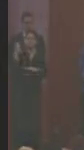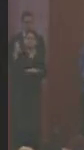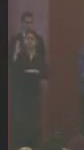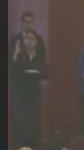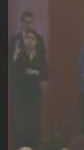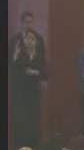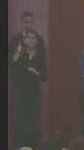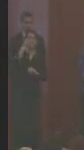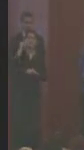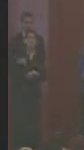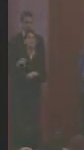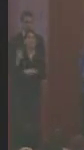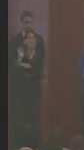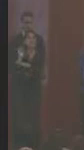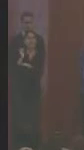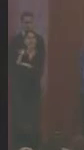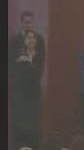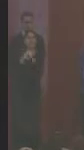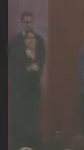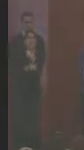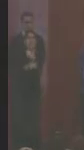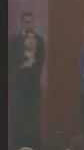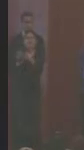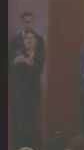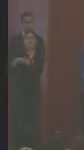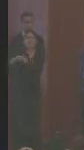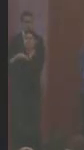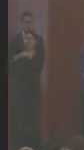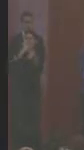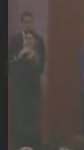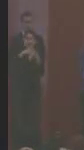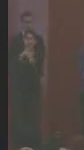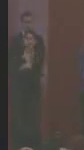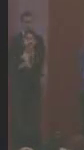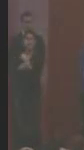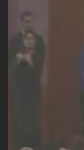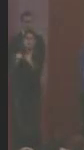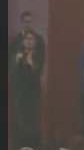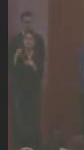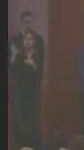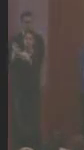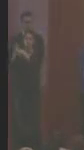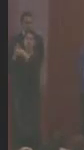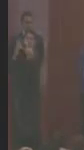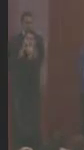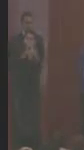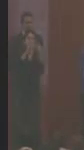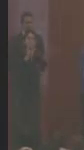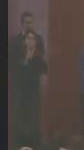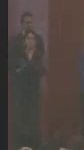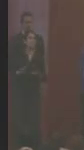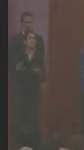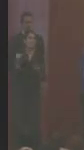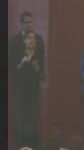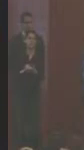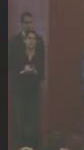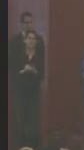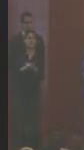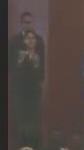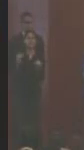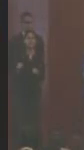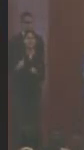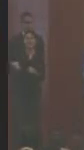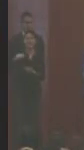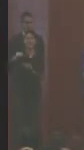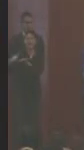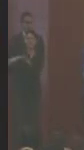country. We will try to achieve our commitment and lead Ecuador and the other countries towards risk reduction. I would like to welcome all